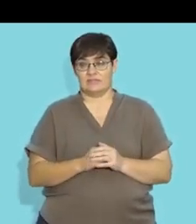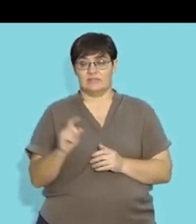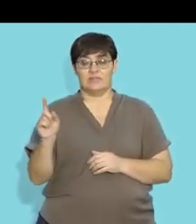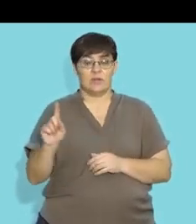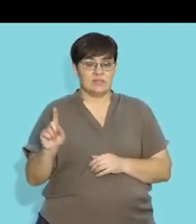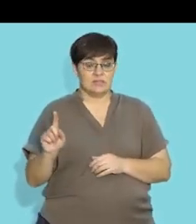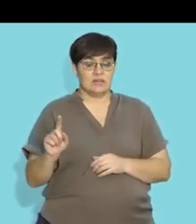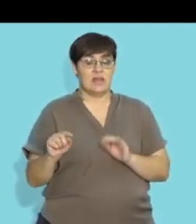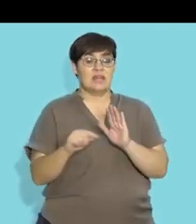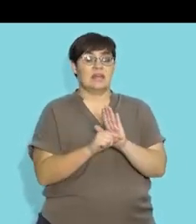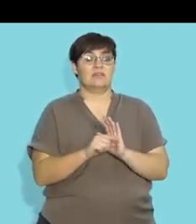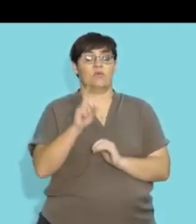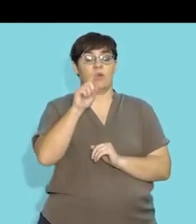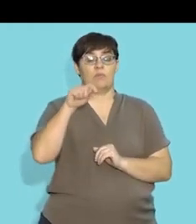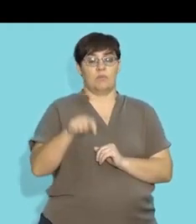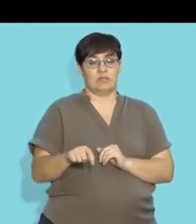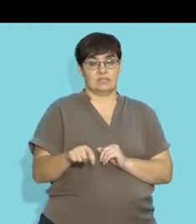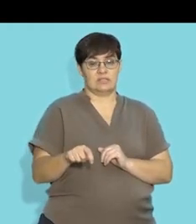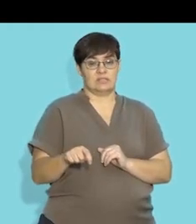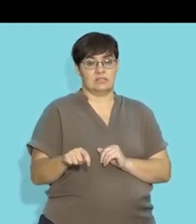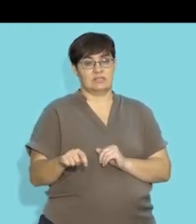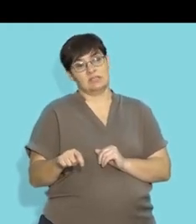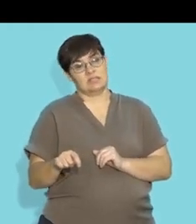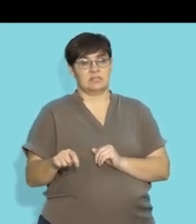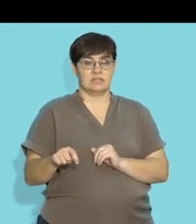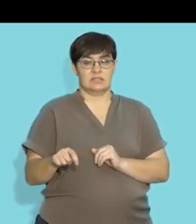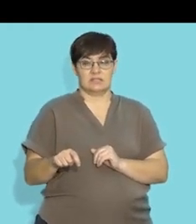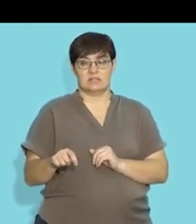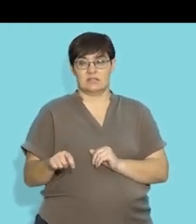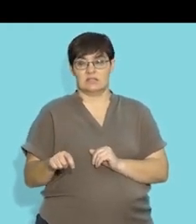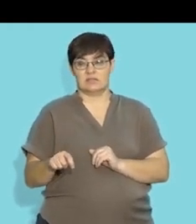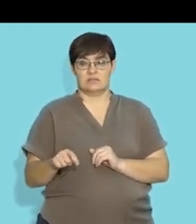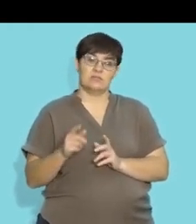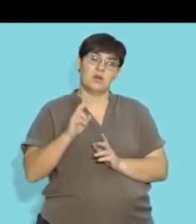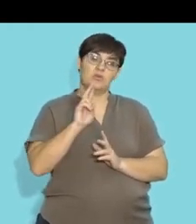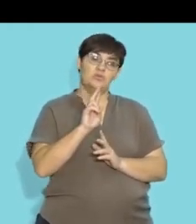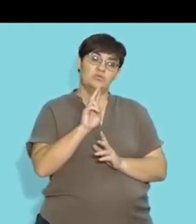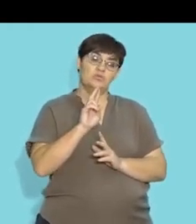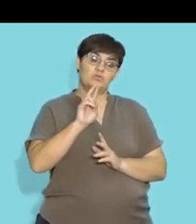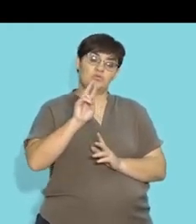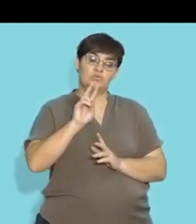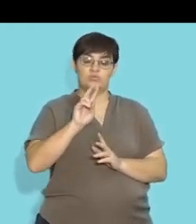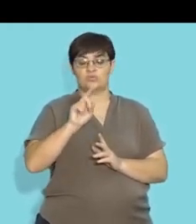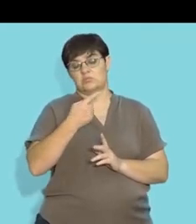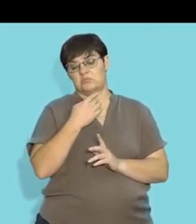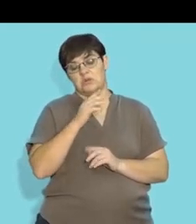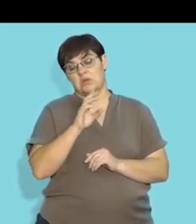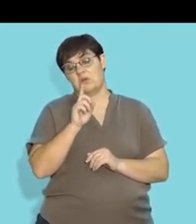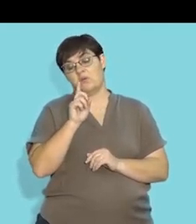negative what? Negative 1 point what? If I round to 2 decimal